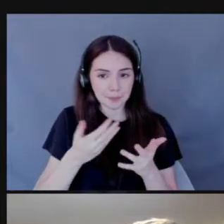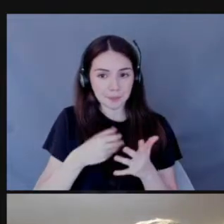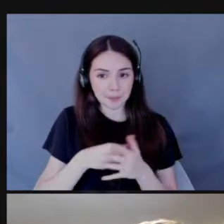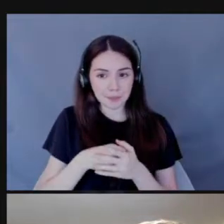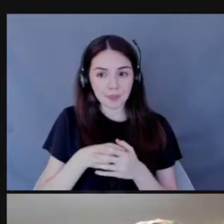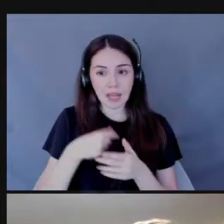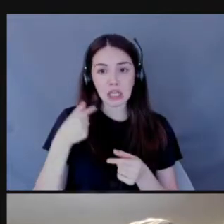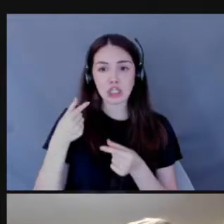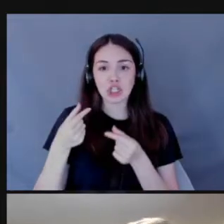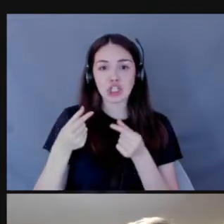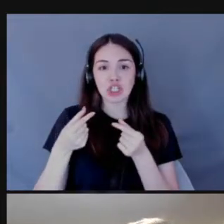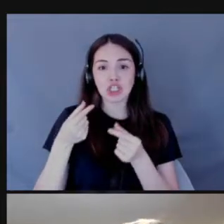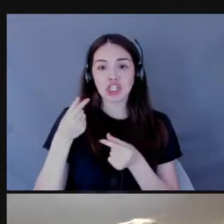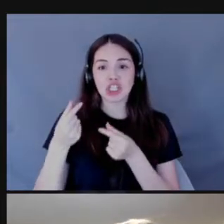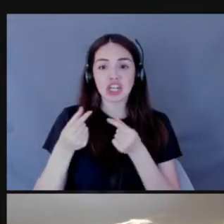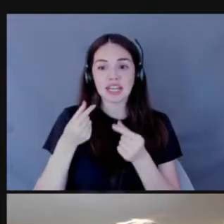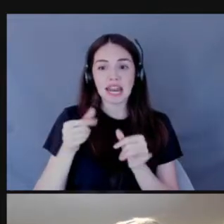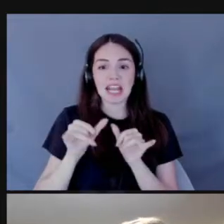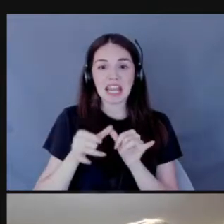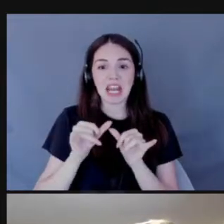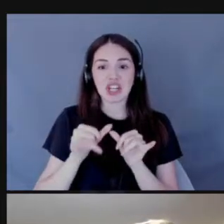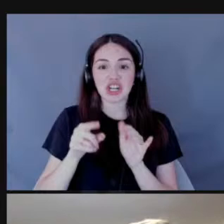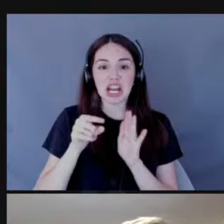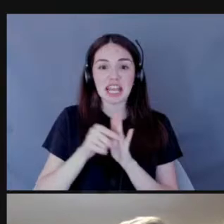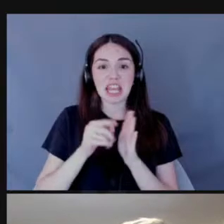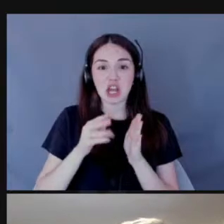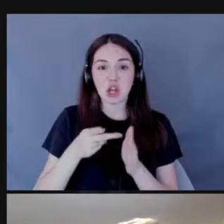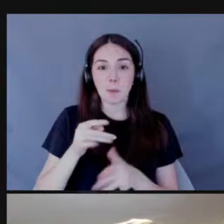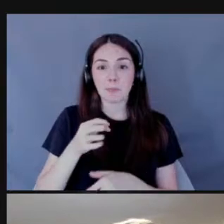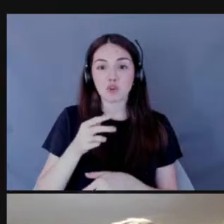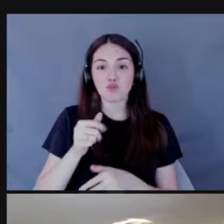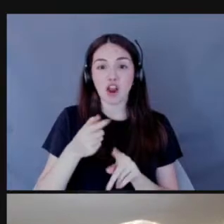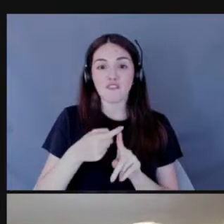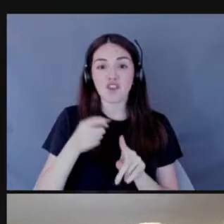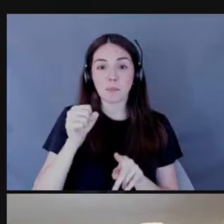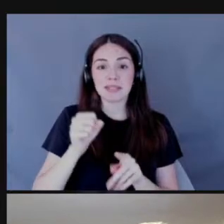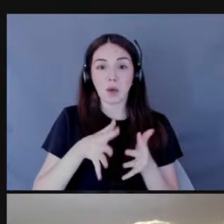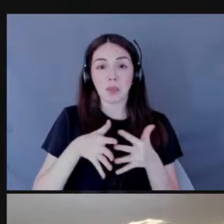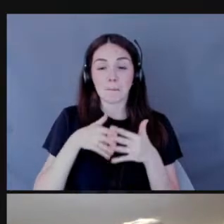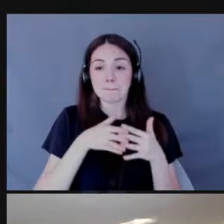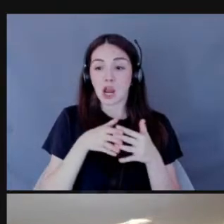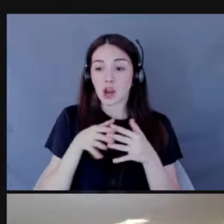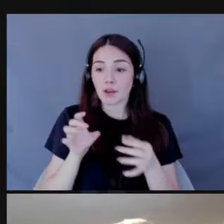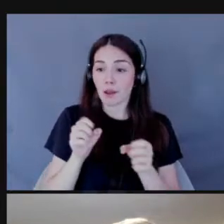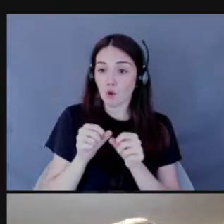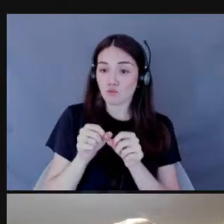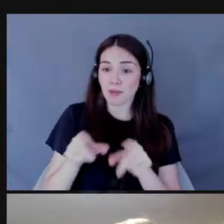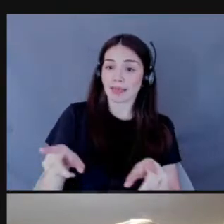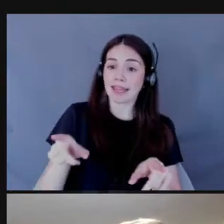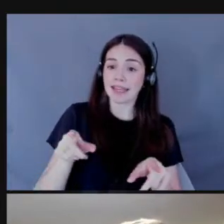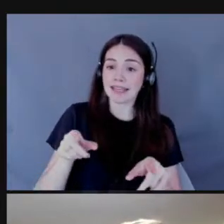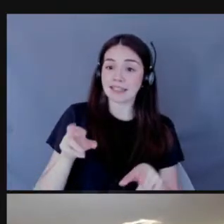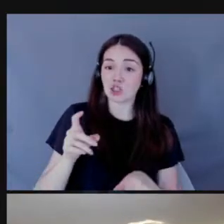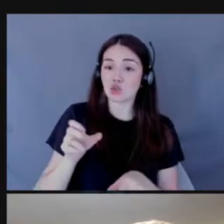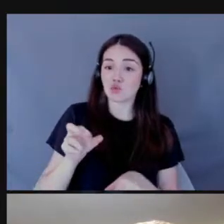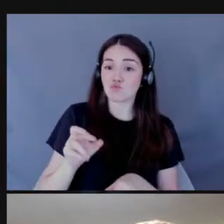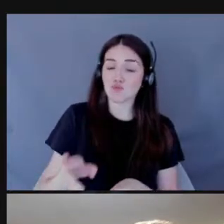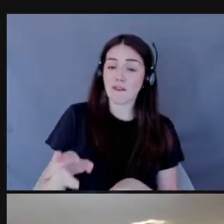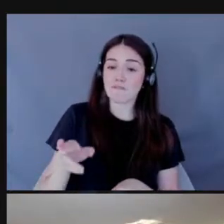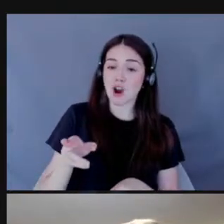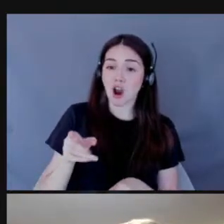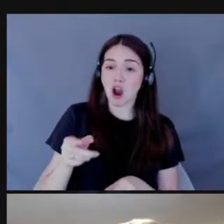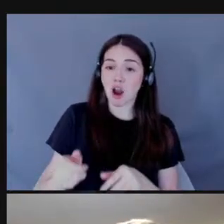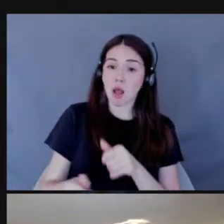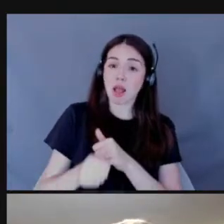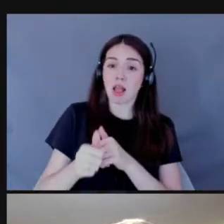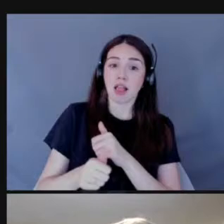genetically engineered killer piranha from South America are released into a river and torment small town America. So